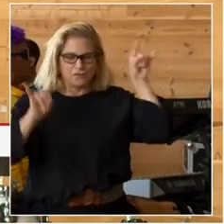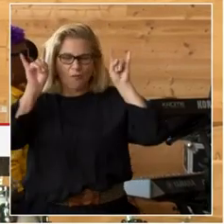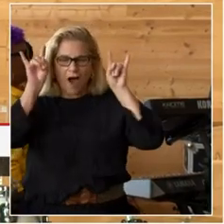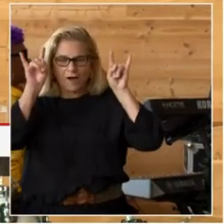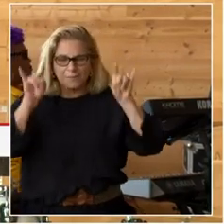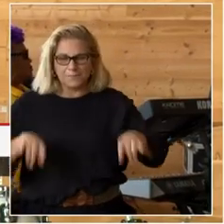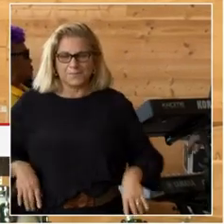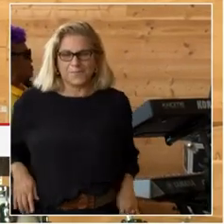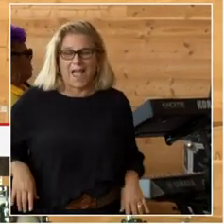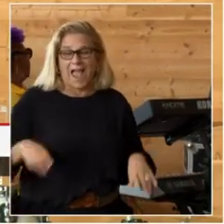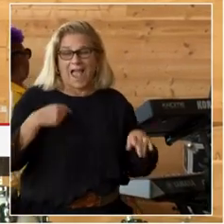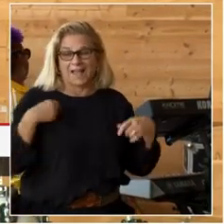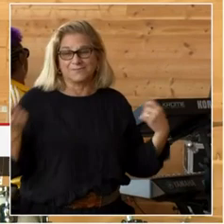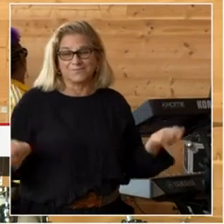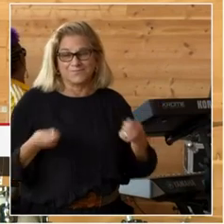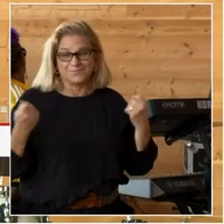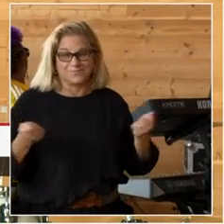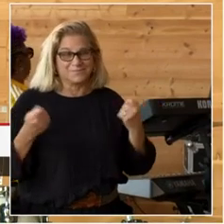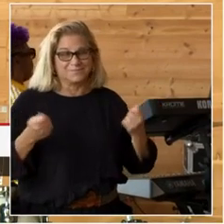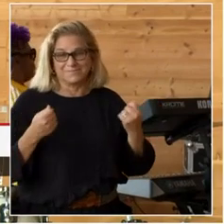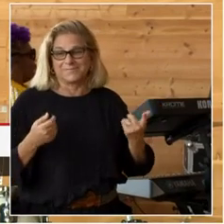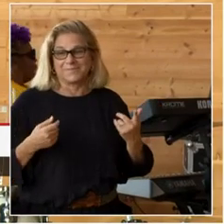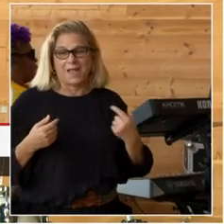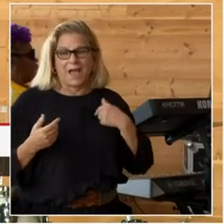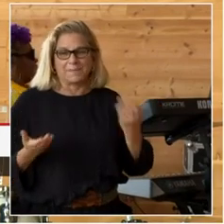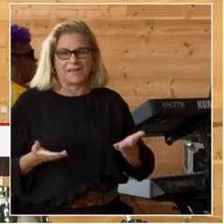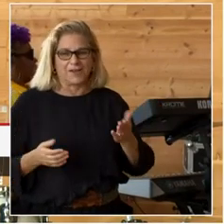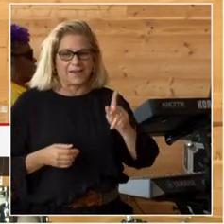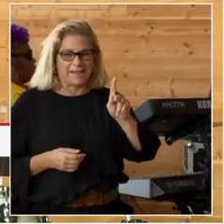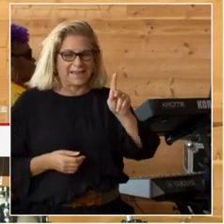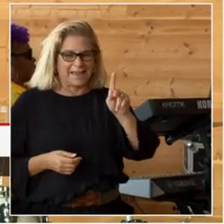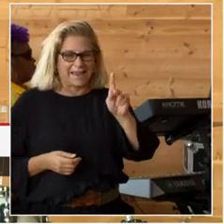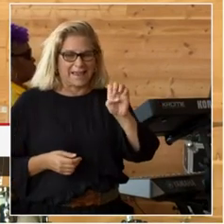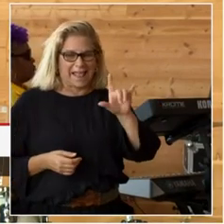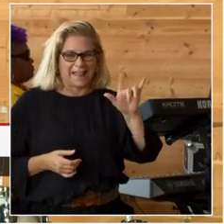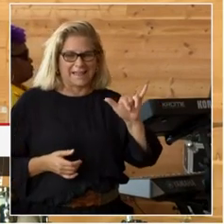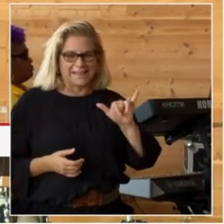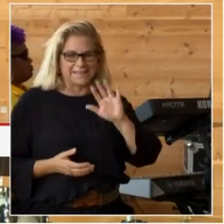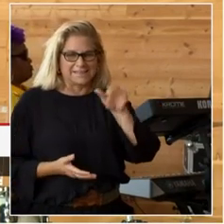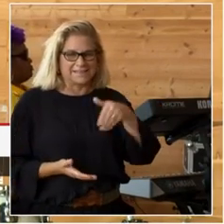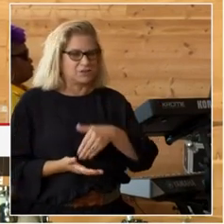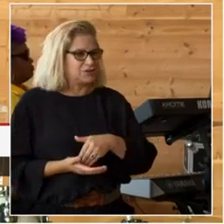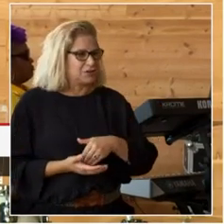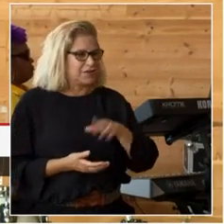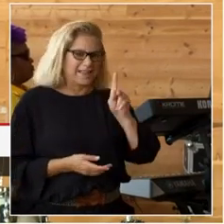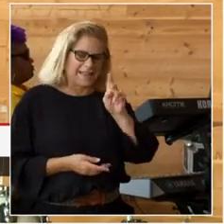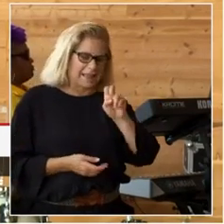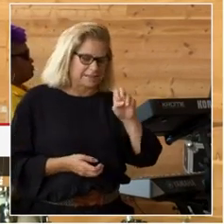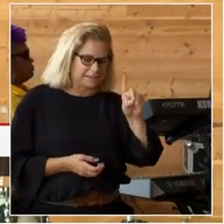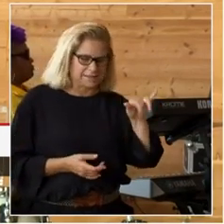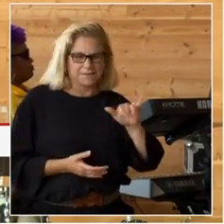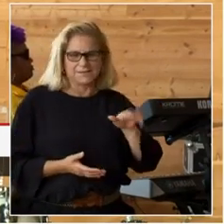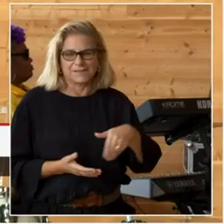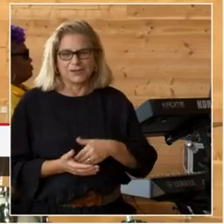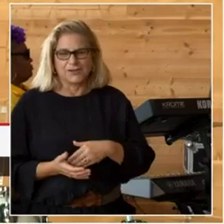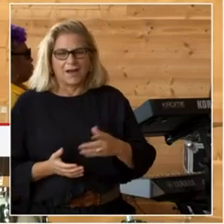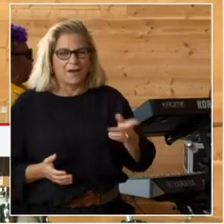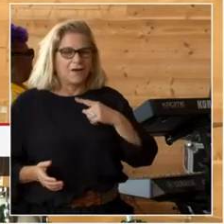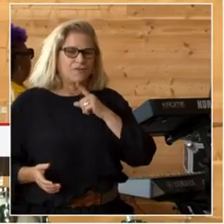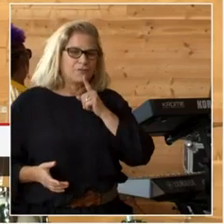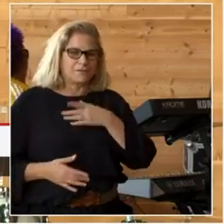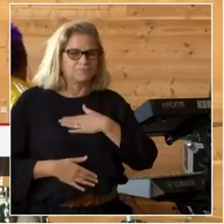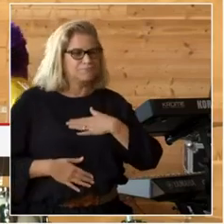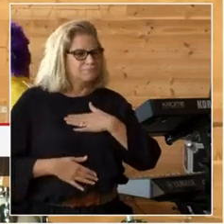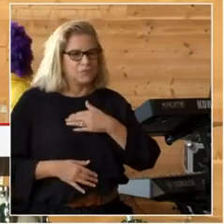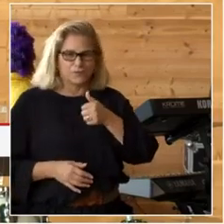has been at our Kennedy Center. And you know, you've watched it, you've enjoyed it, you've